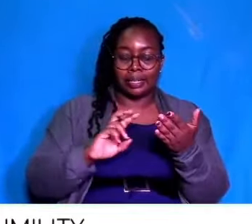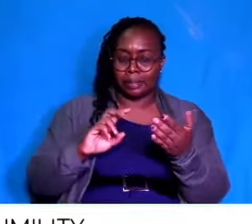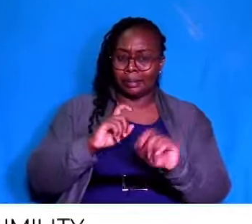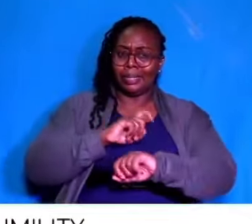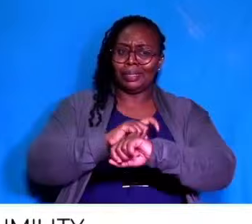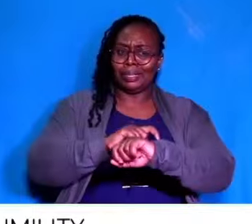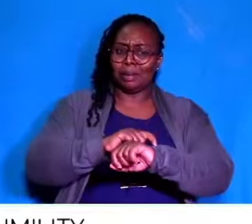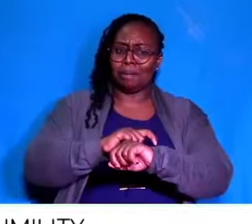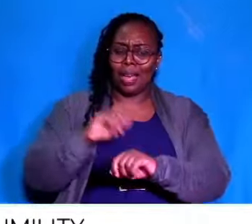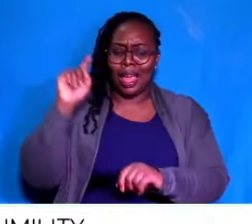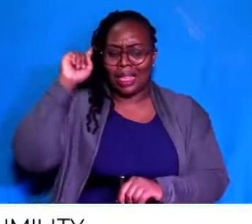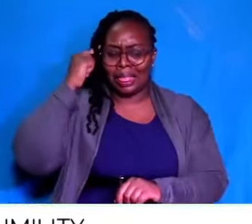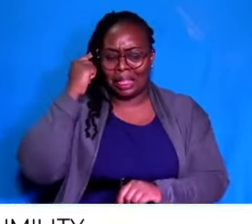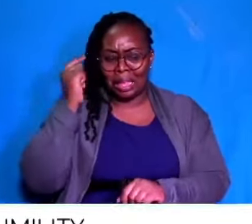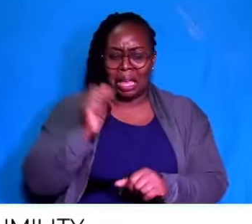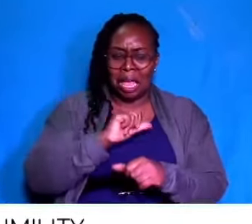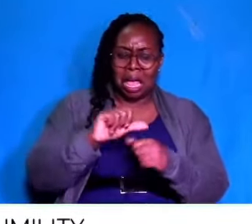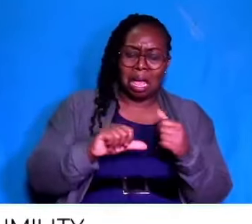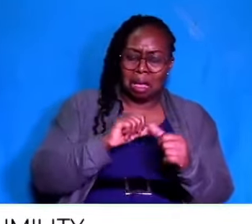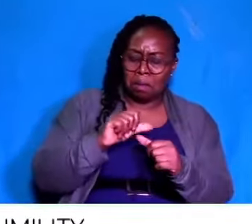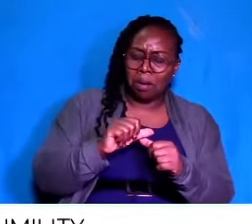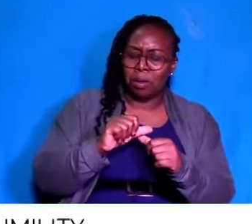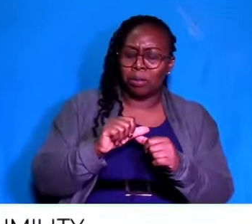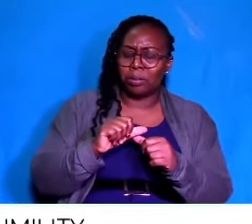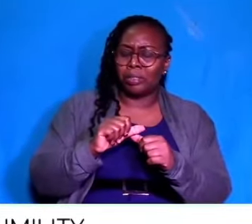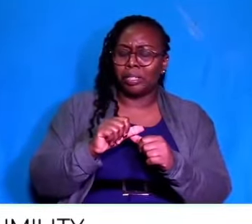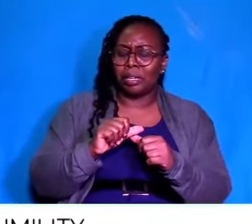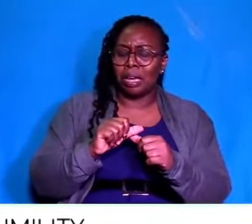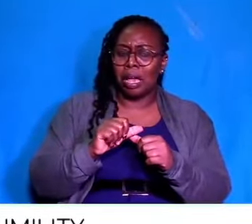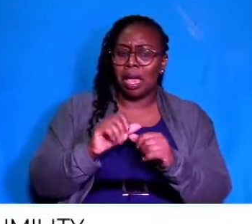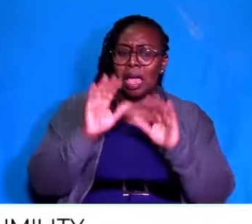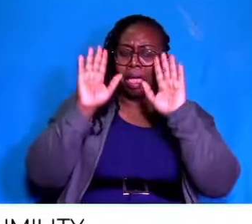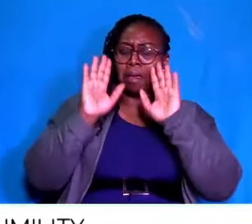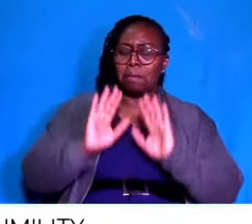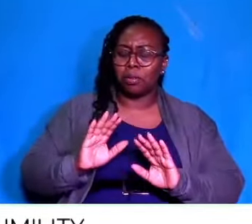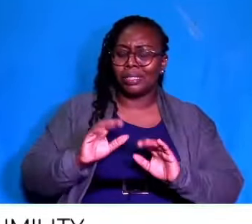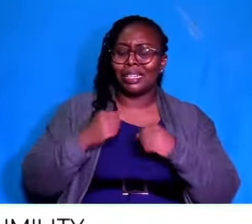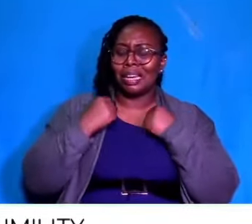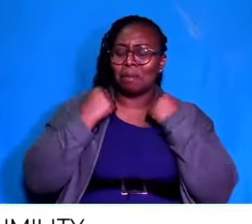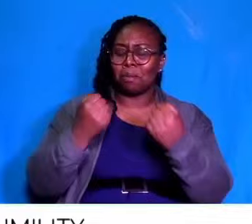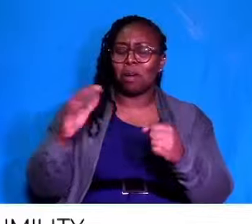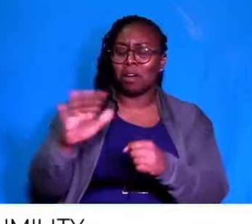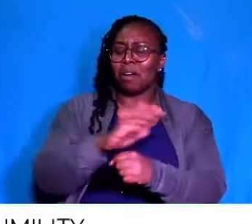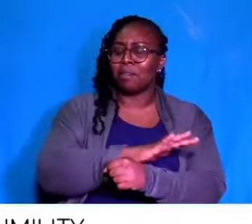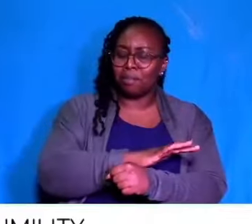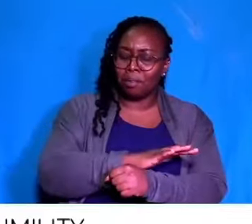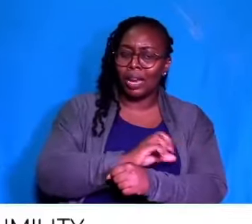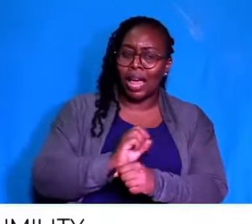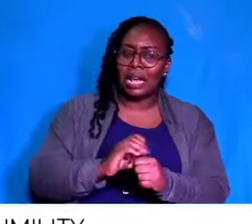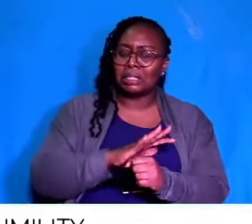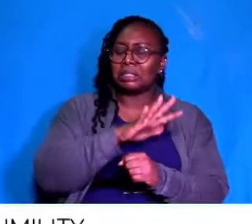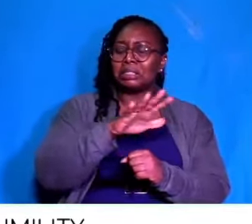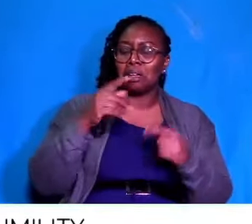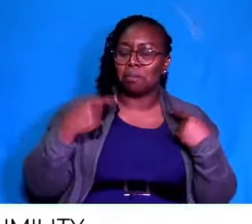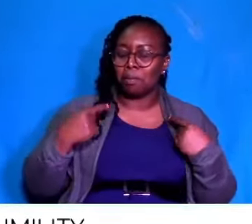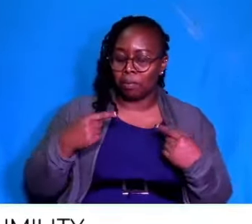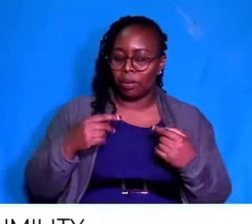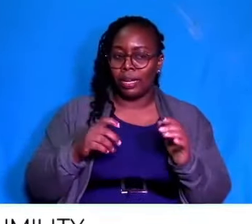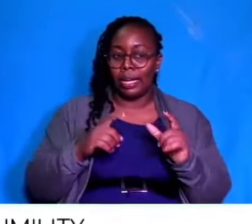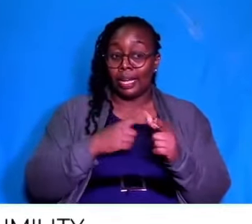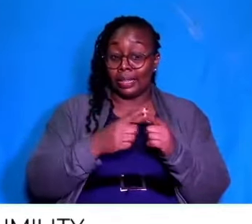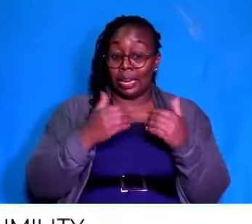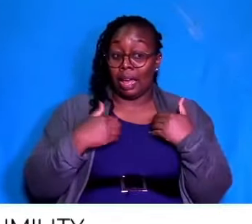an analogy of important, powerful, influential people, and you take an example of a king,